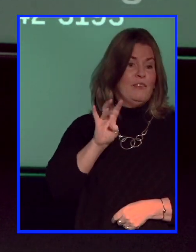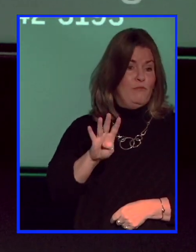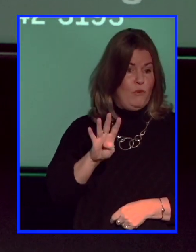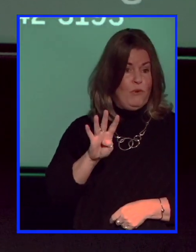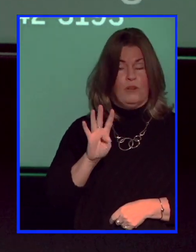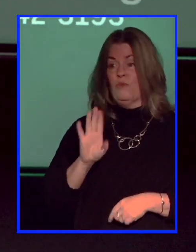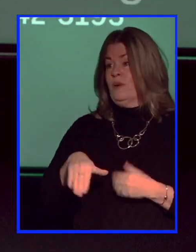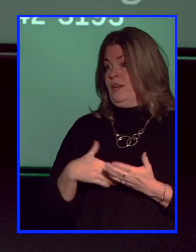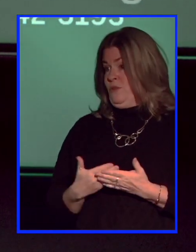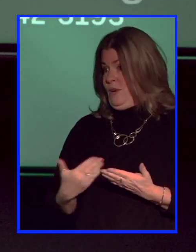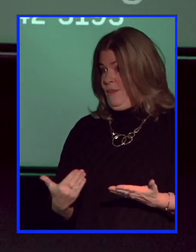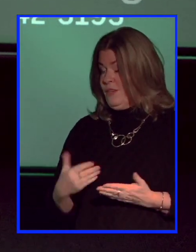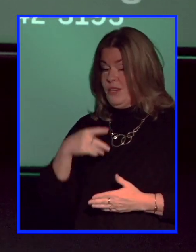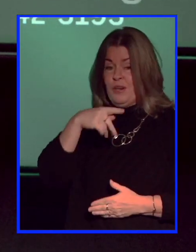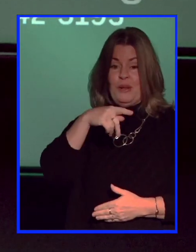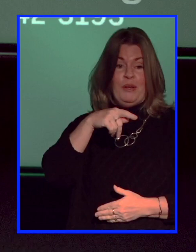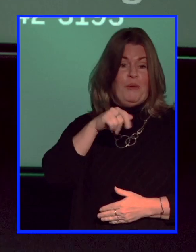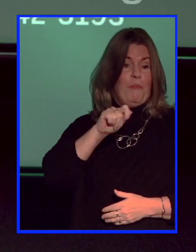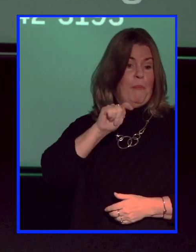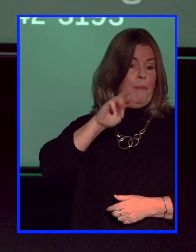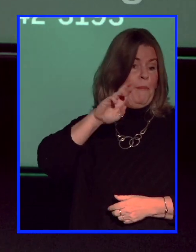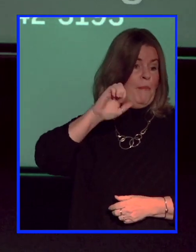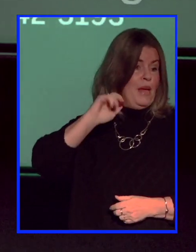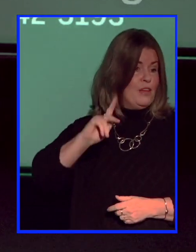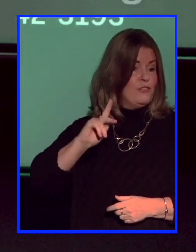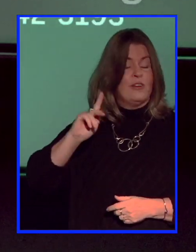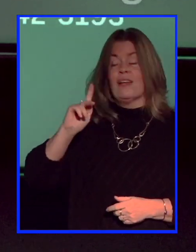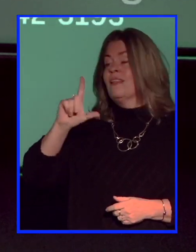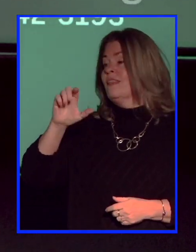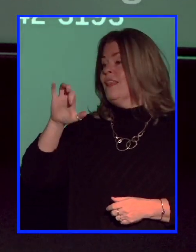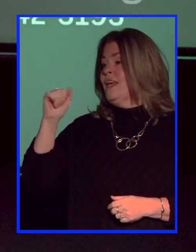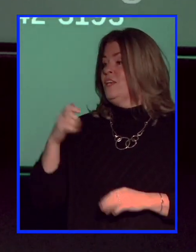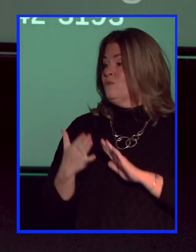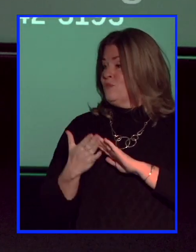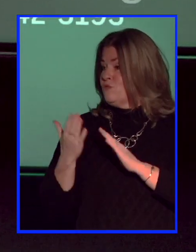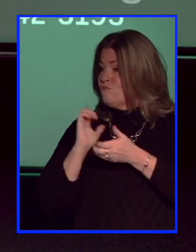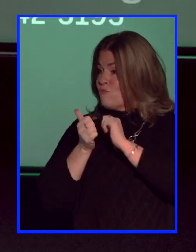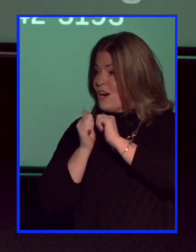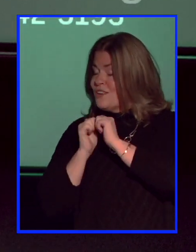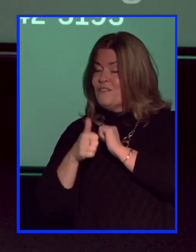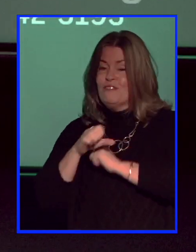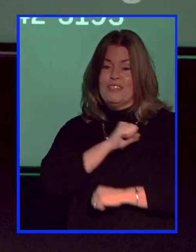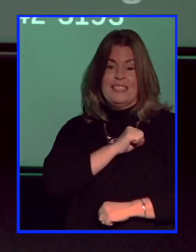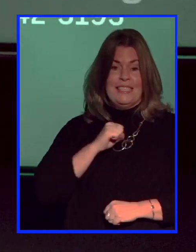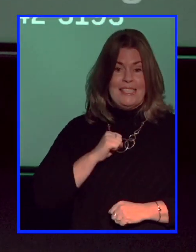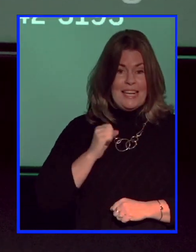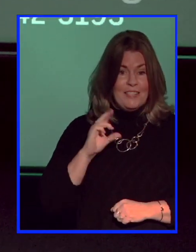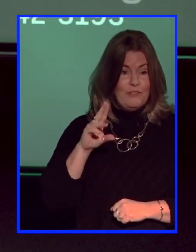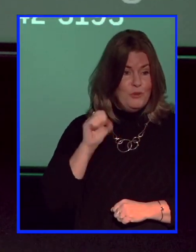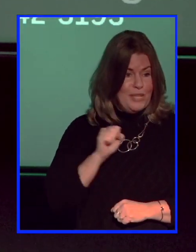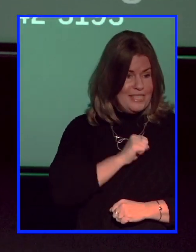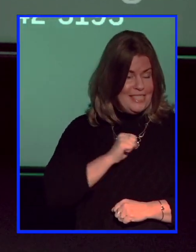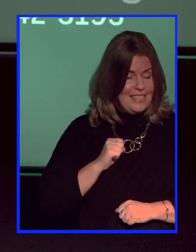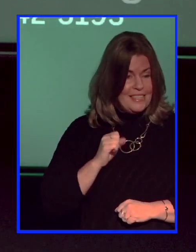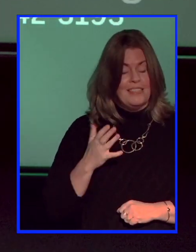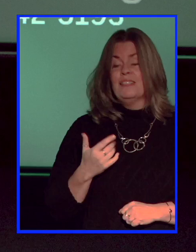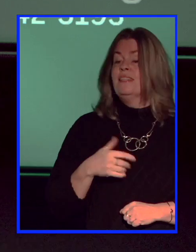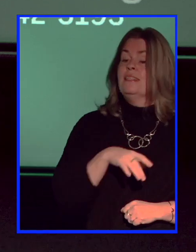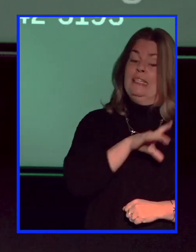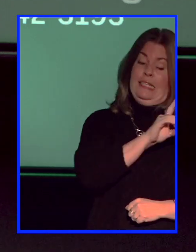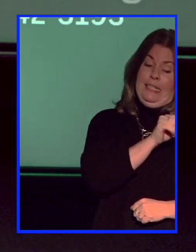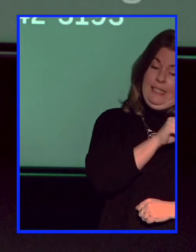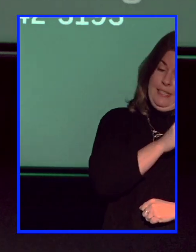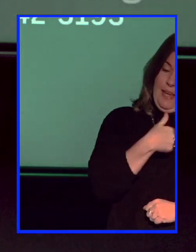when I came here, Patrick Leahy was running for the US Senate. And Donald and I were